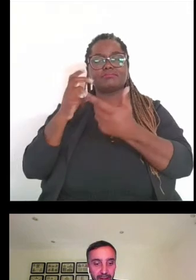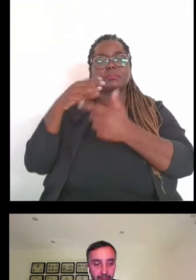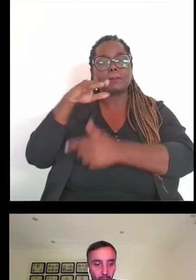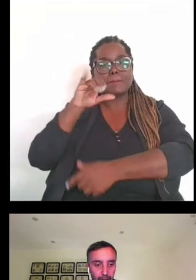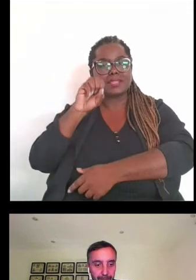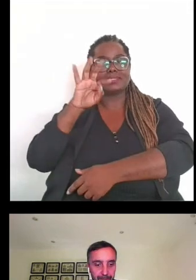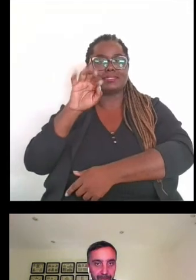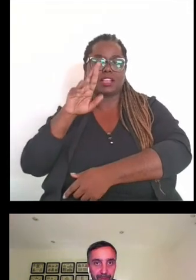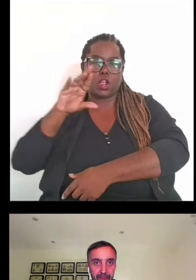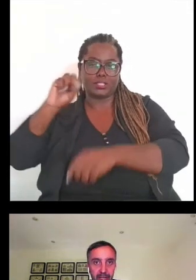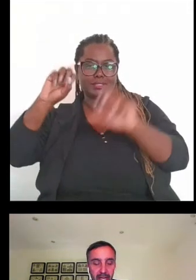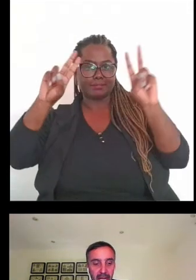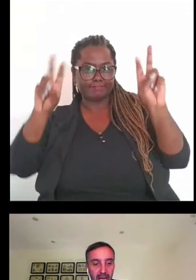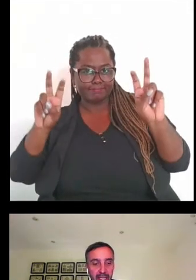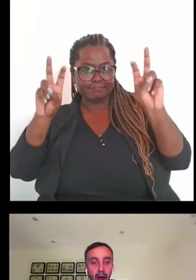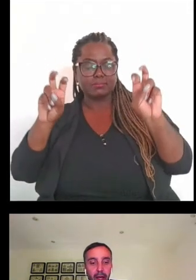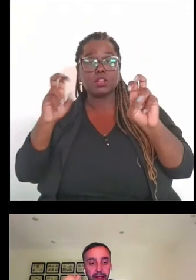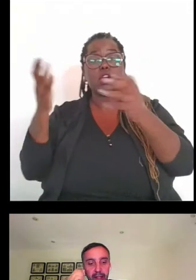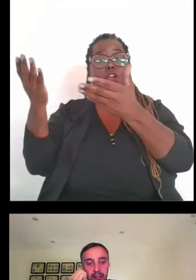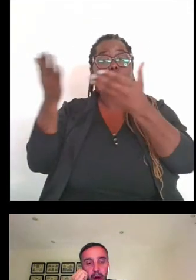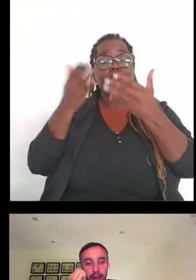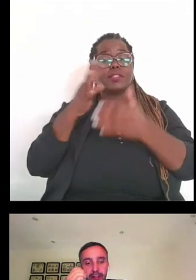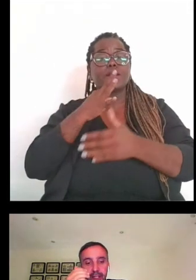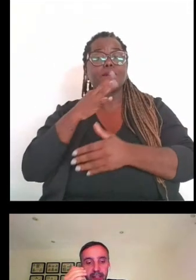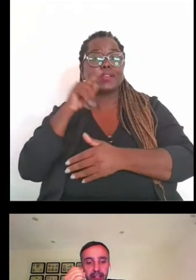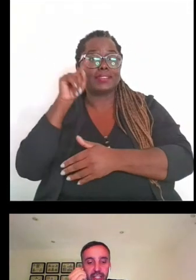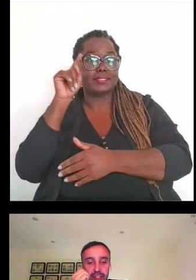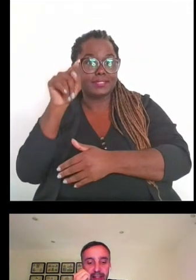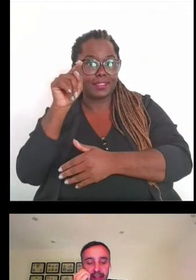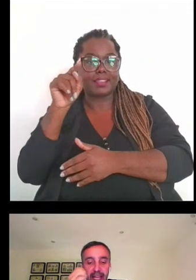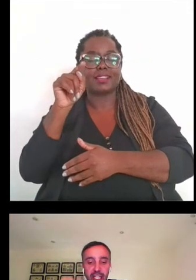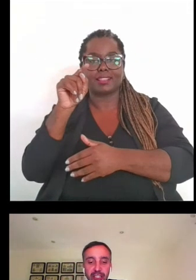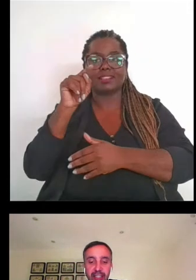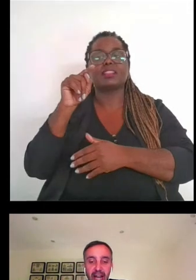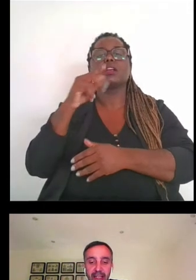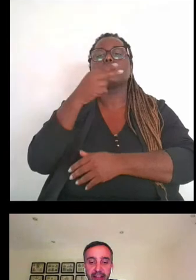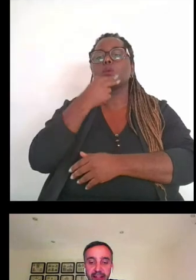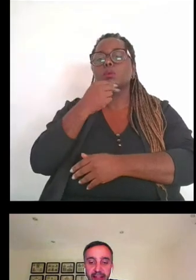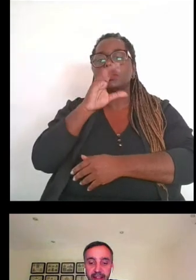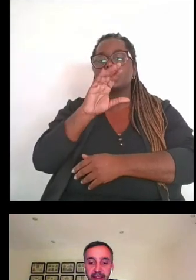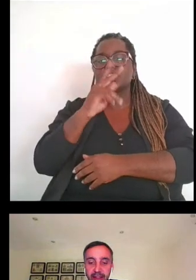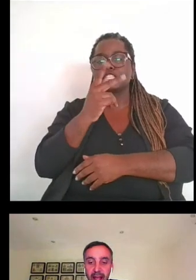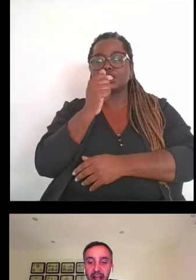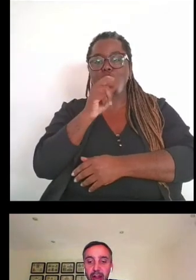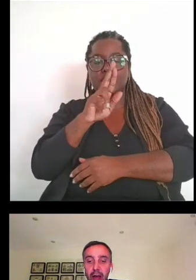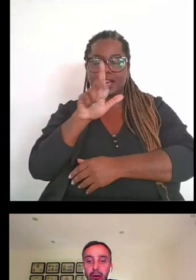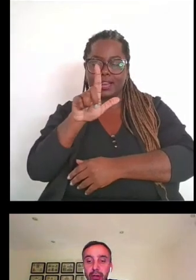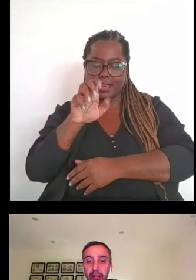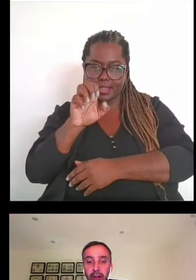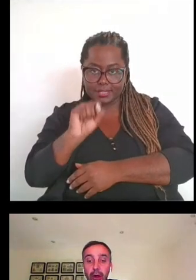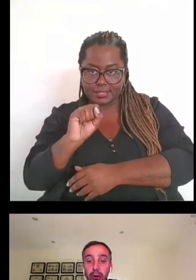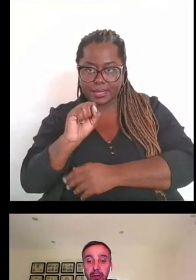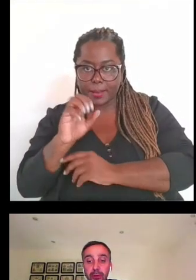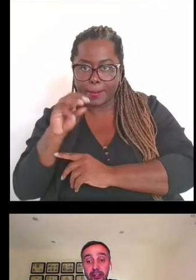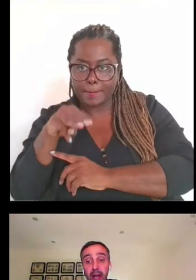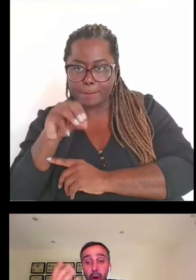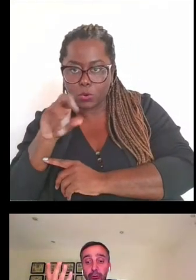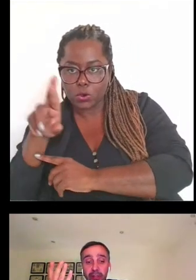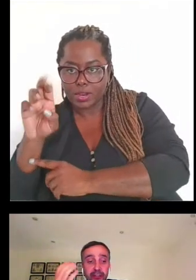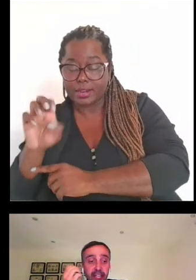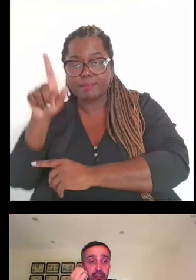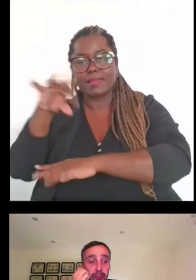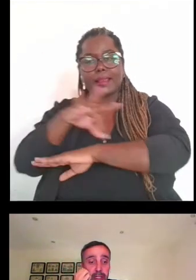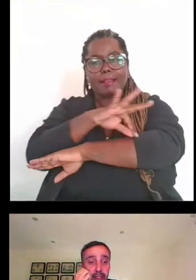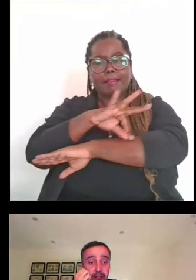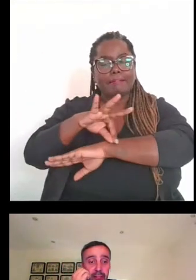can Charles more the architect caused an international sensation in the 1960s not only not only with